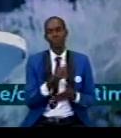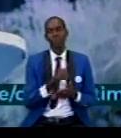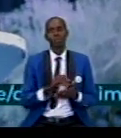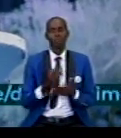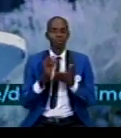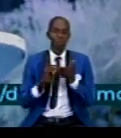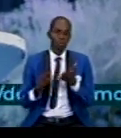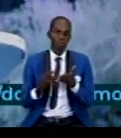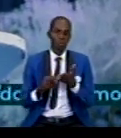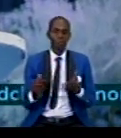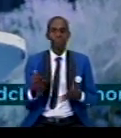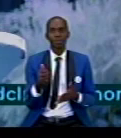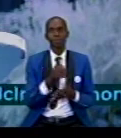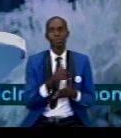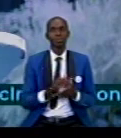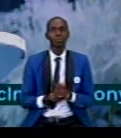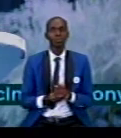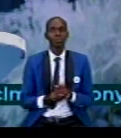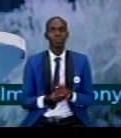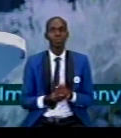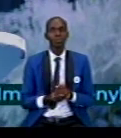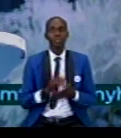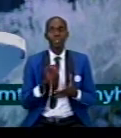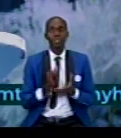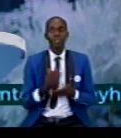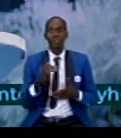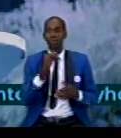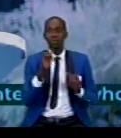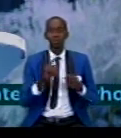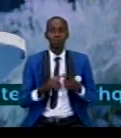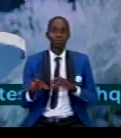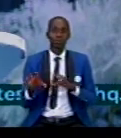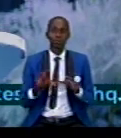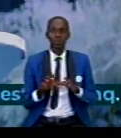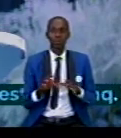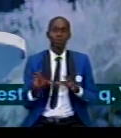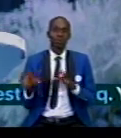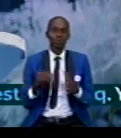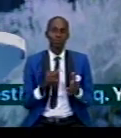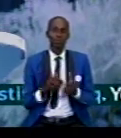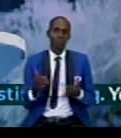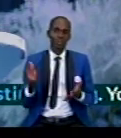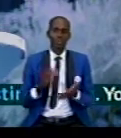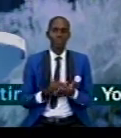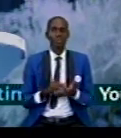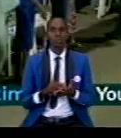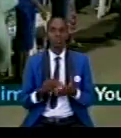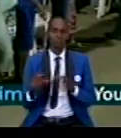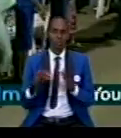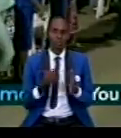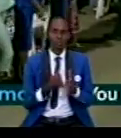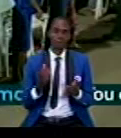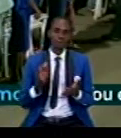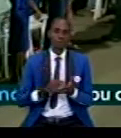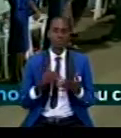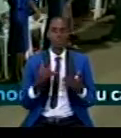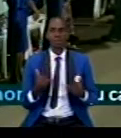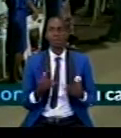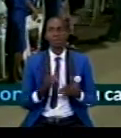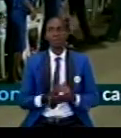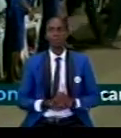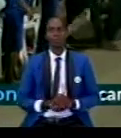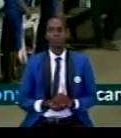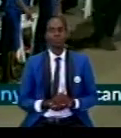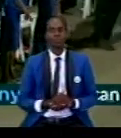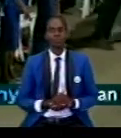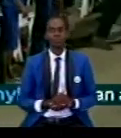do, do it again now. Do it now. Do it now. Do it now, because the Lord has touched